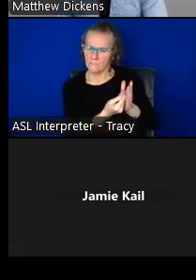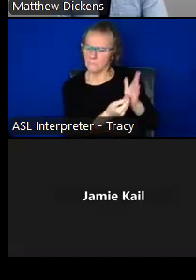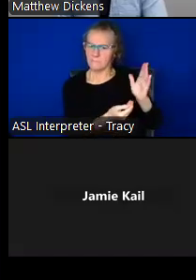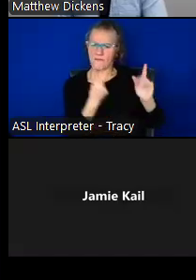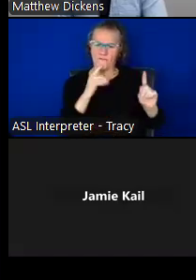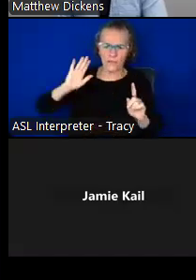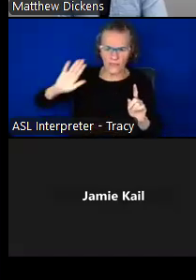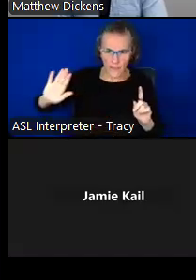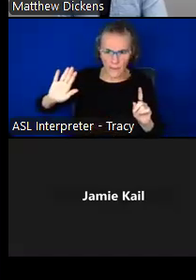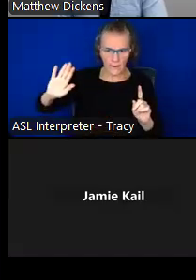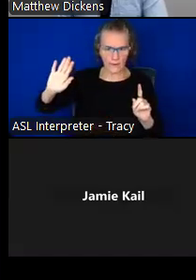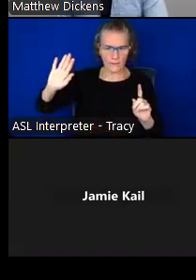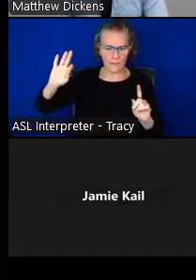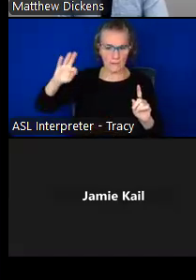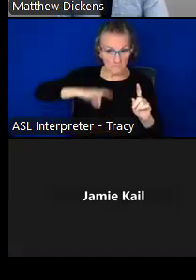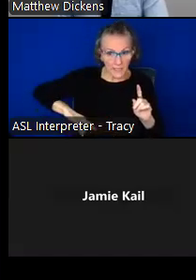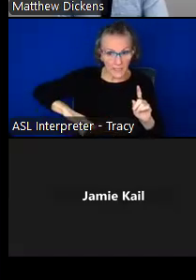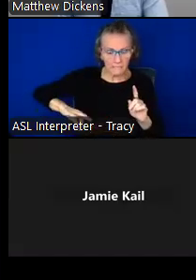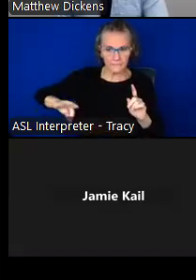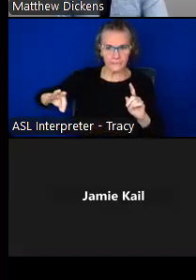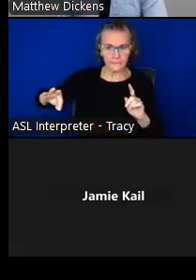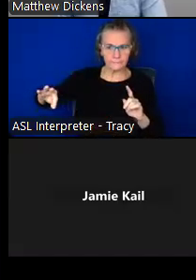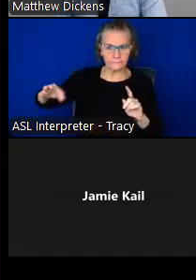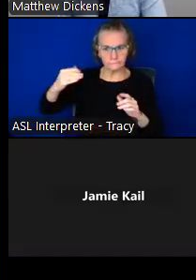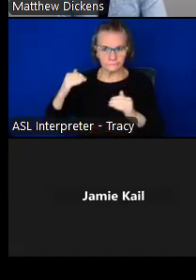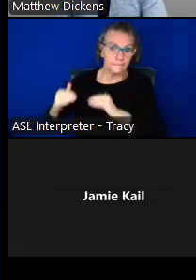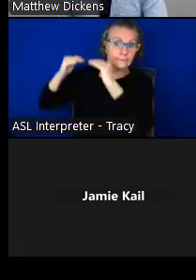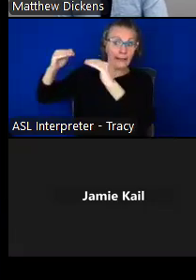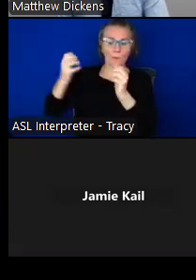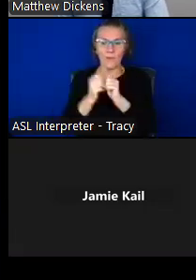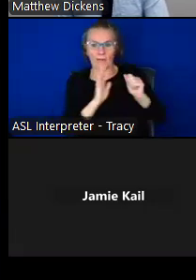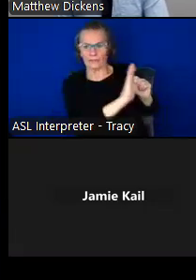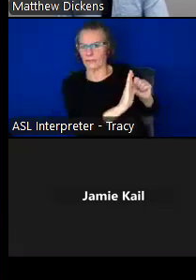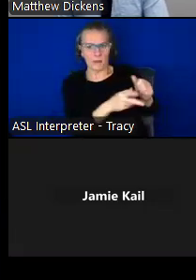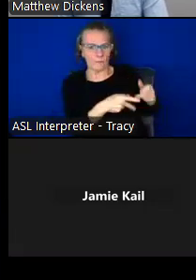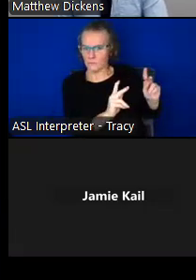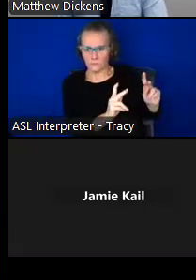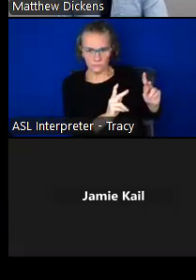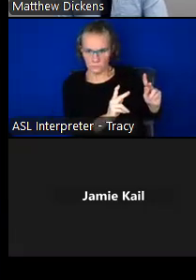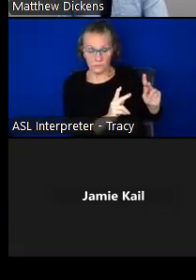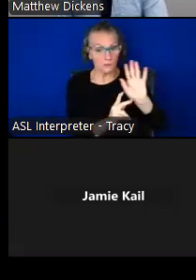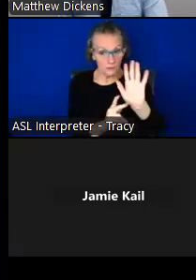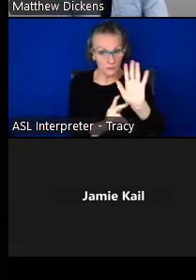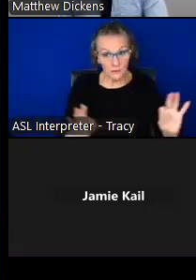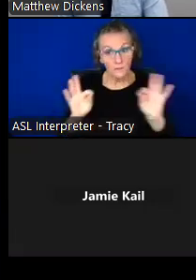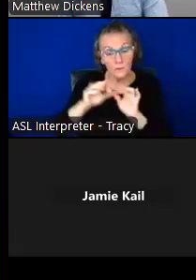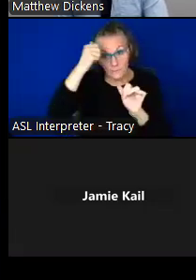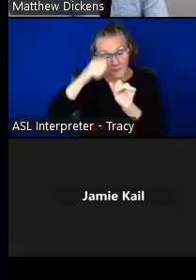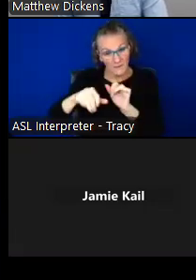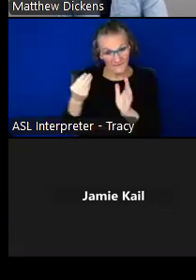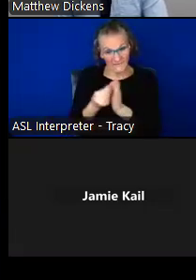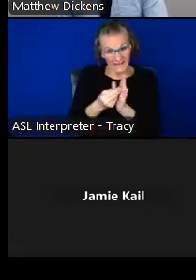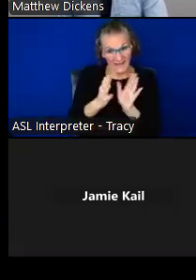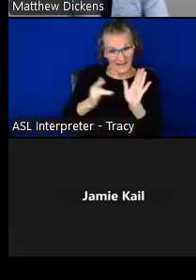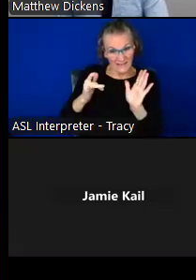benefit, profit, or gain without the informed consent of the client. It's important to remember that financial